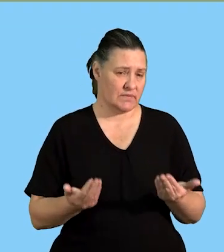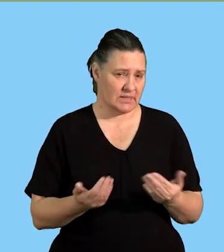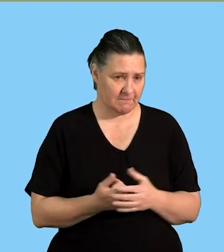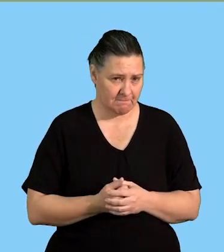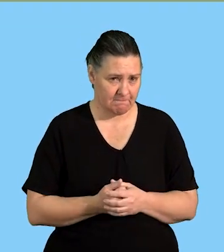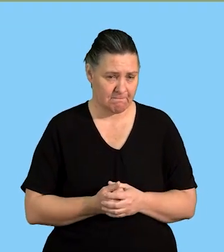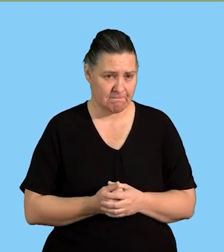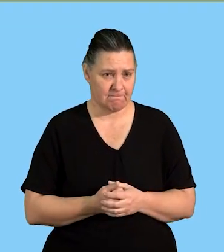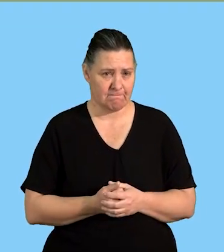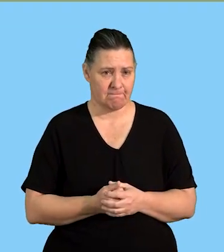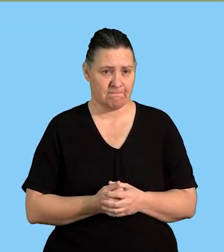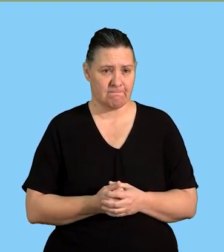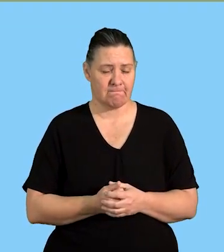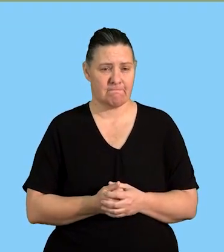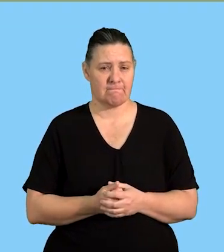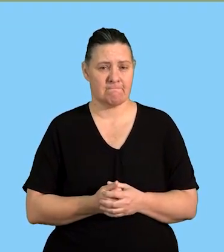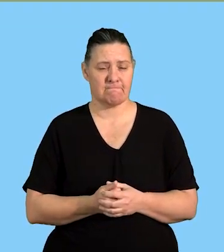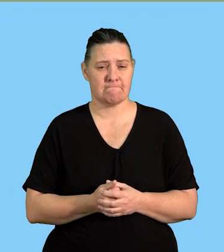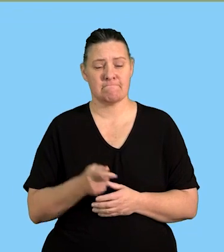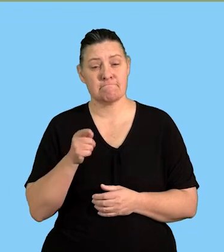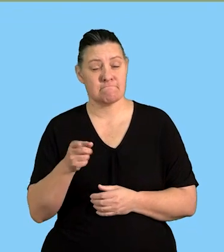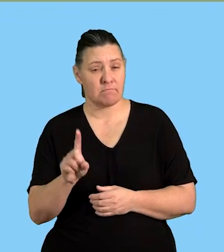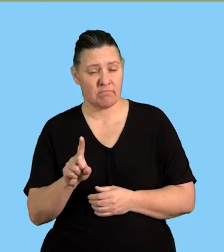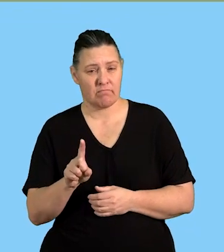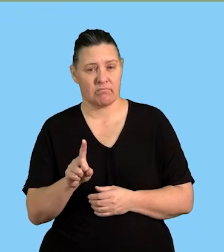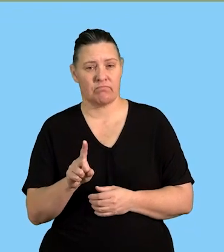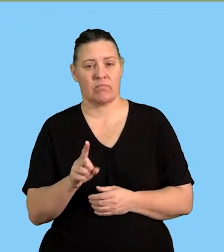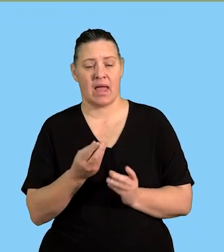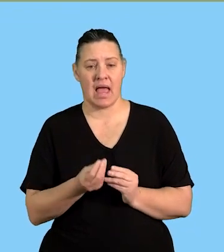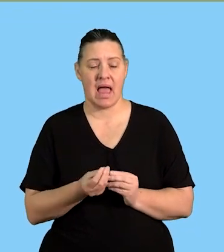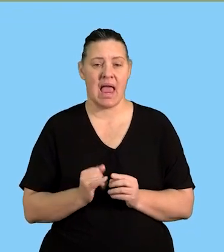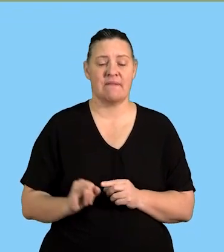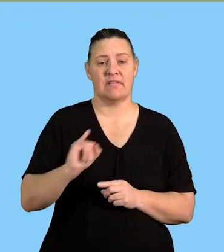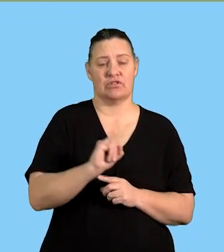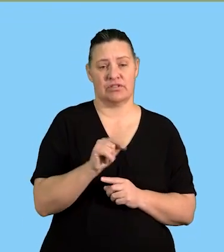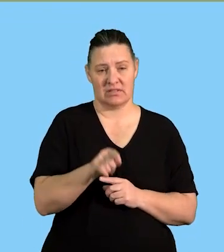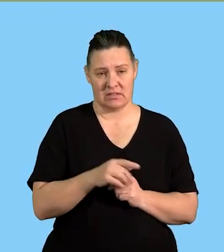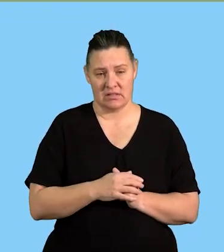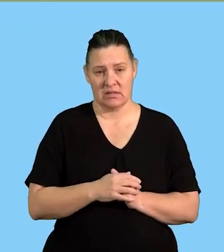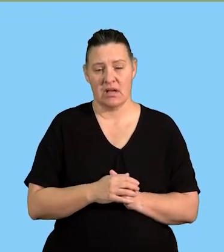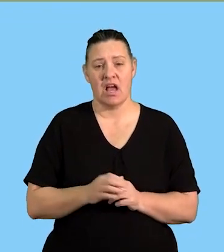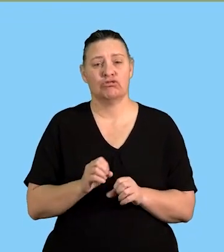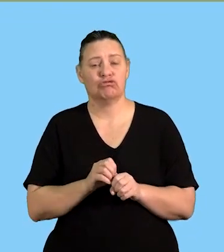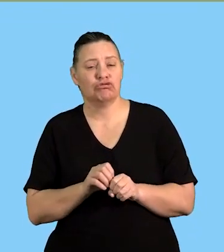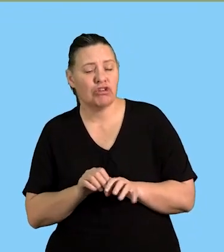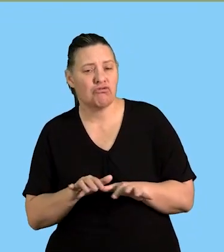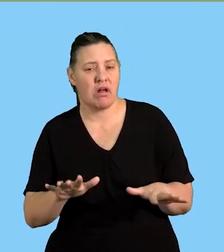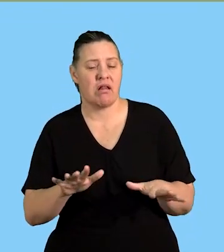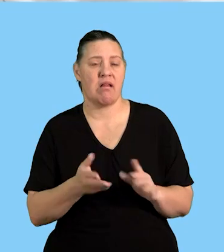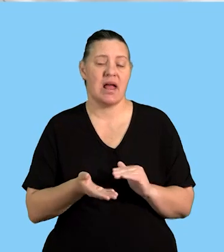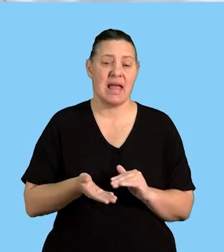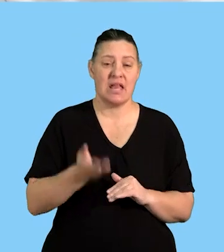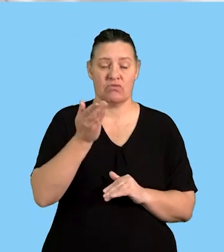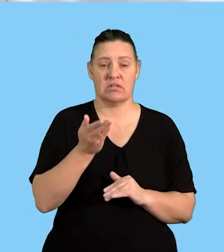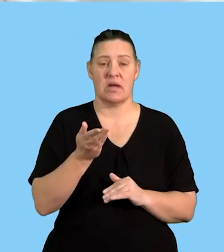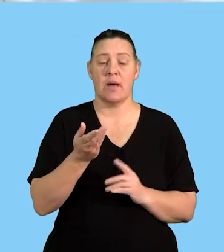and services. Now, this would be your inflation, because the general increase